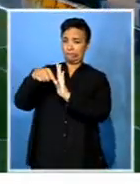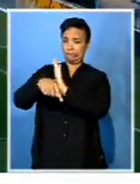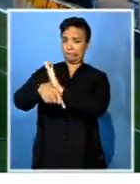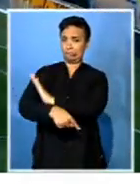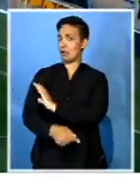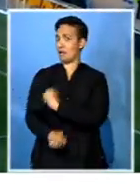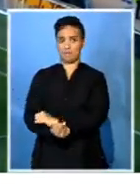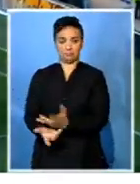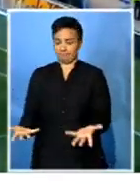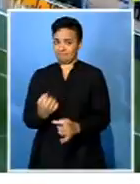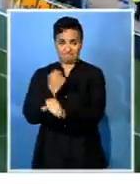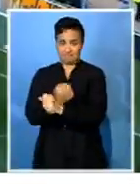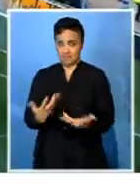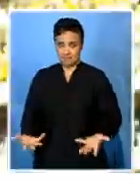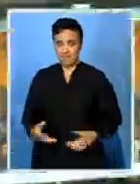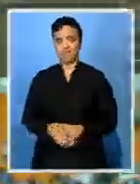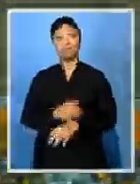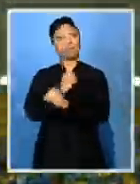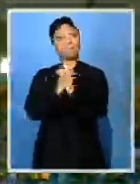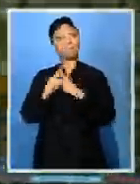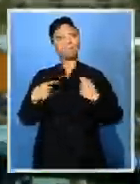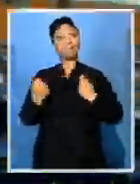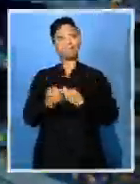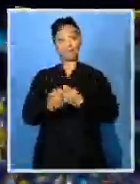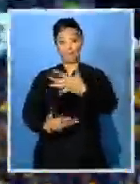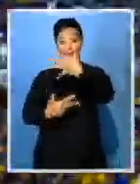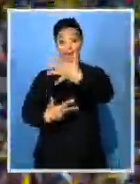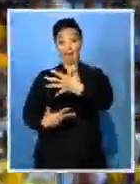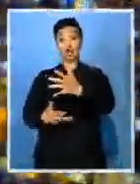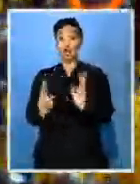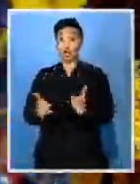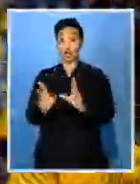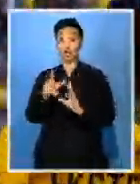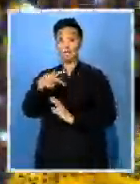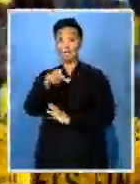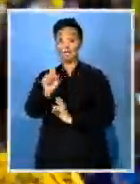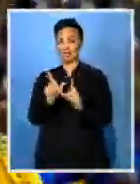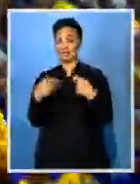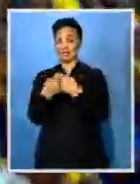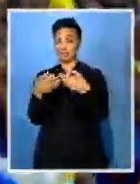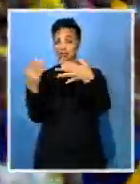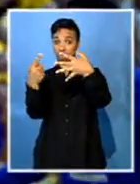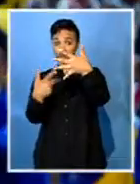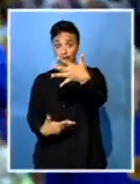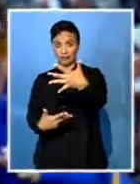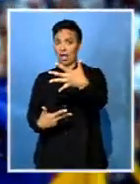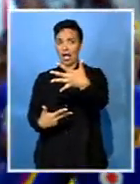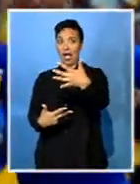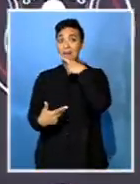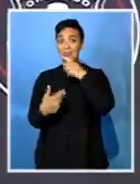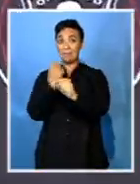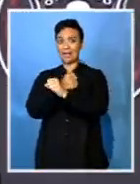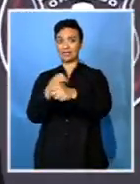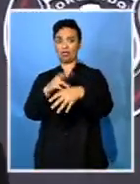worst season ever. Pirates finished outside the top 8 bracket on the ABSA Premiership log for the first time last